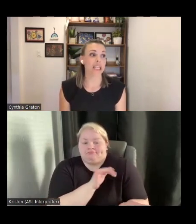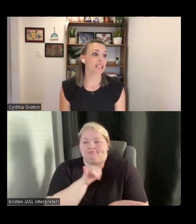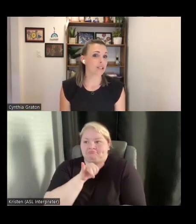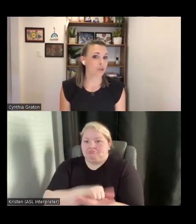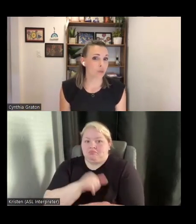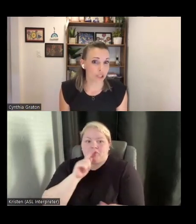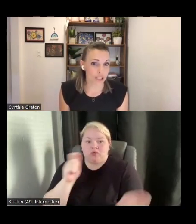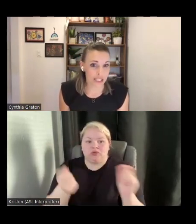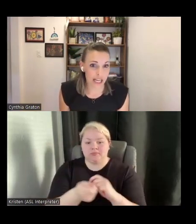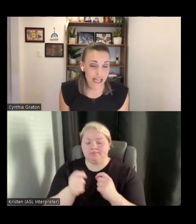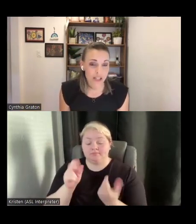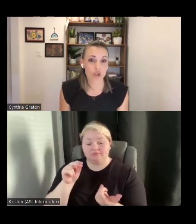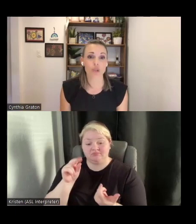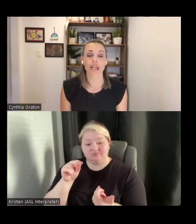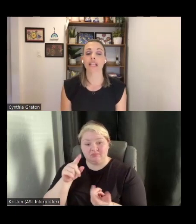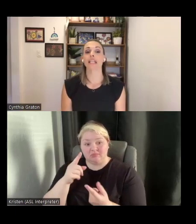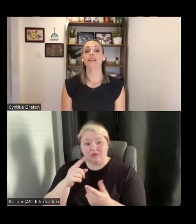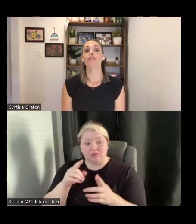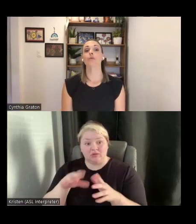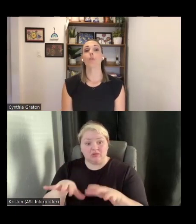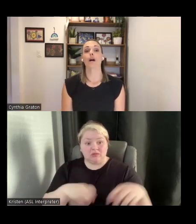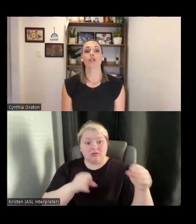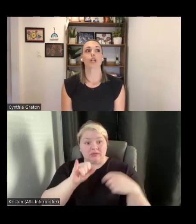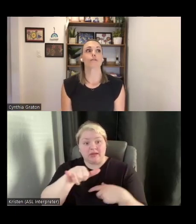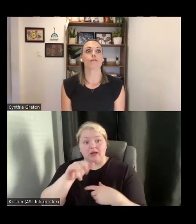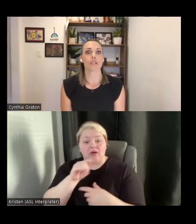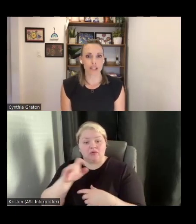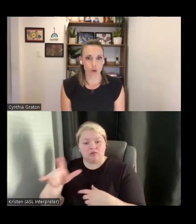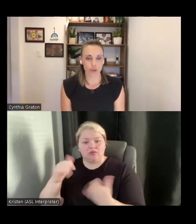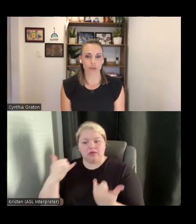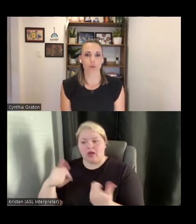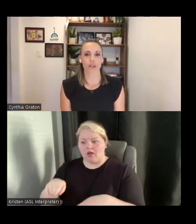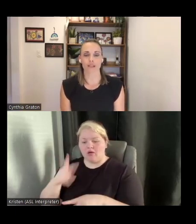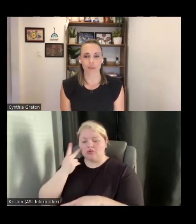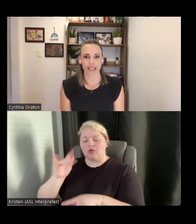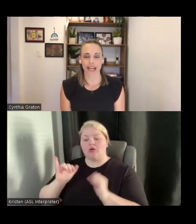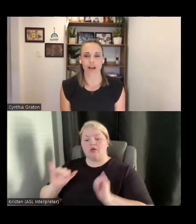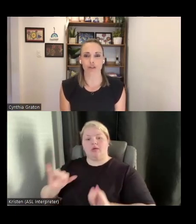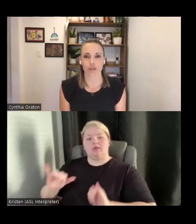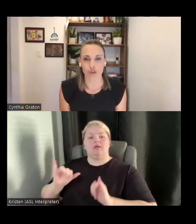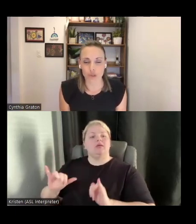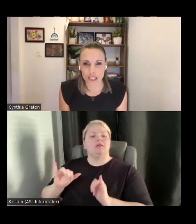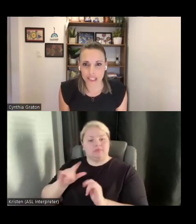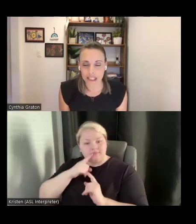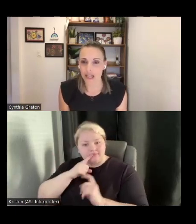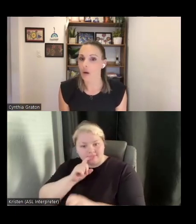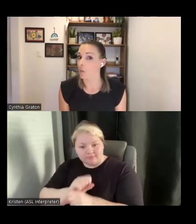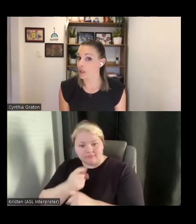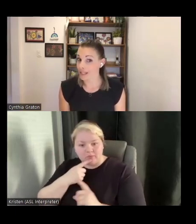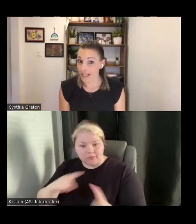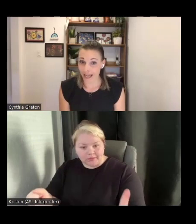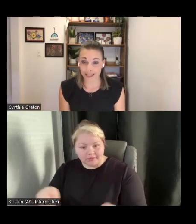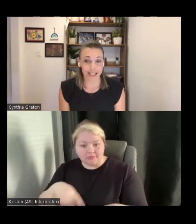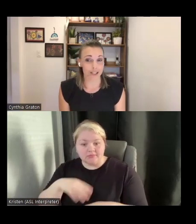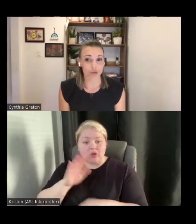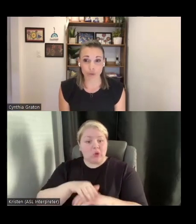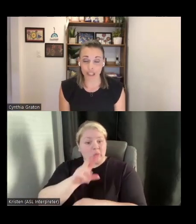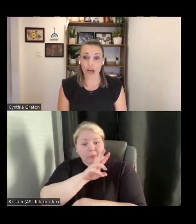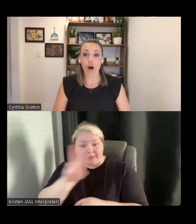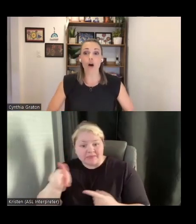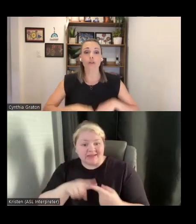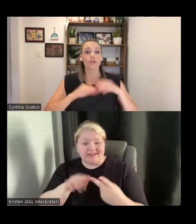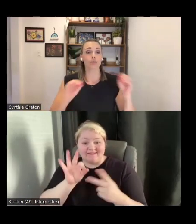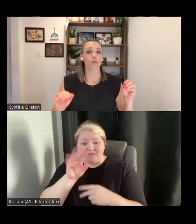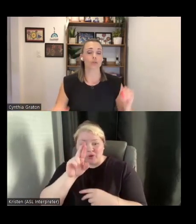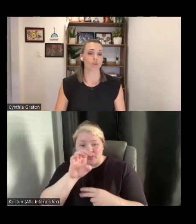it's easy to understand. You can even watch a video that will explain how to use it. Once again, it's